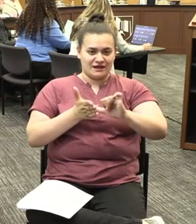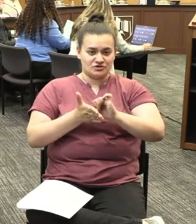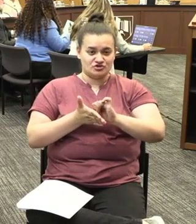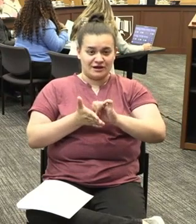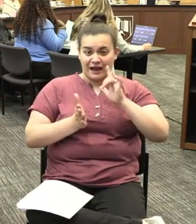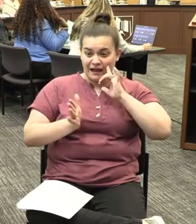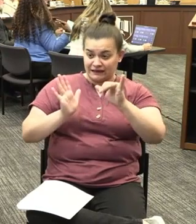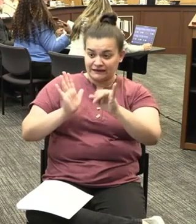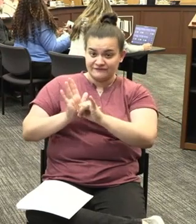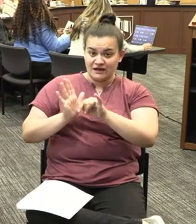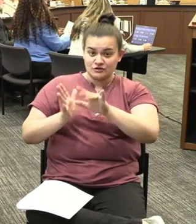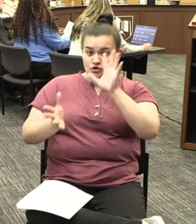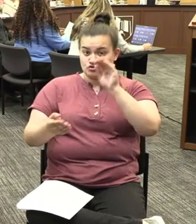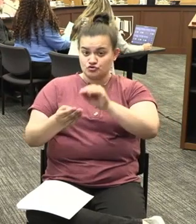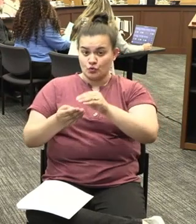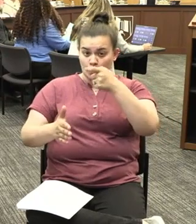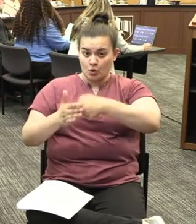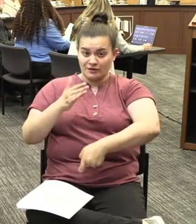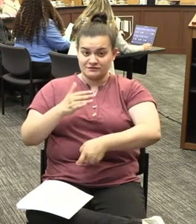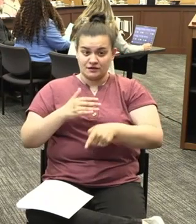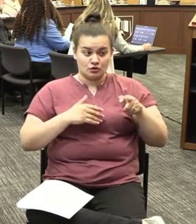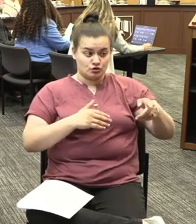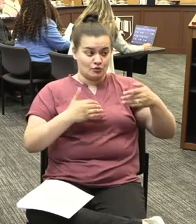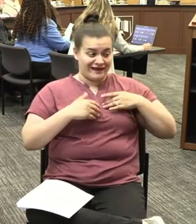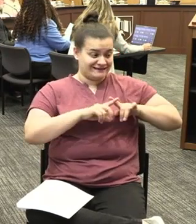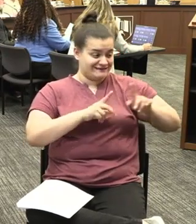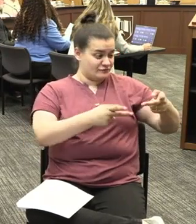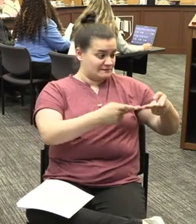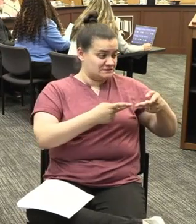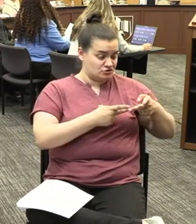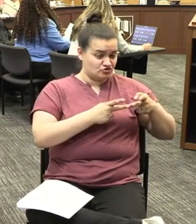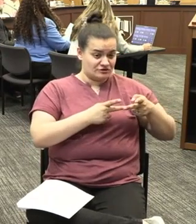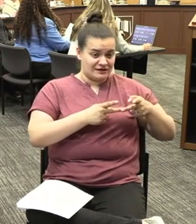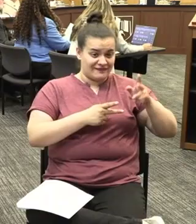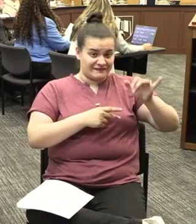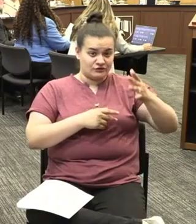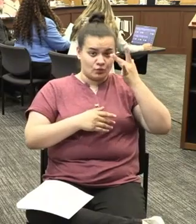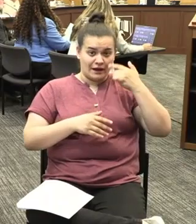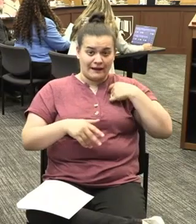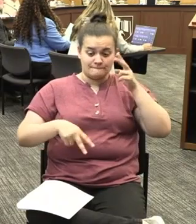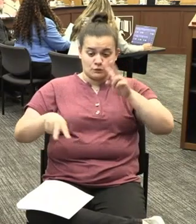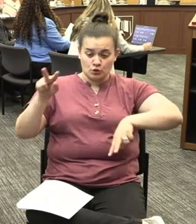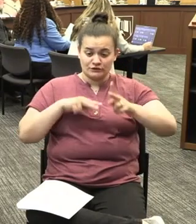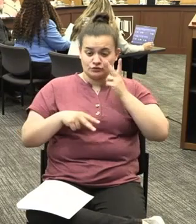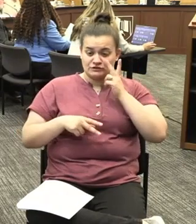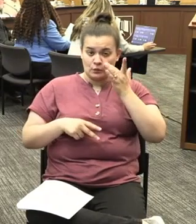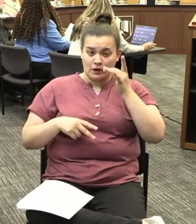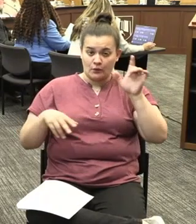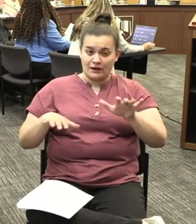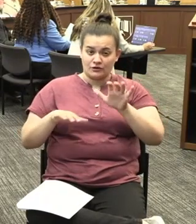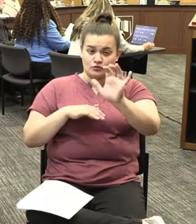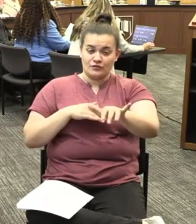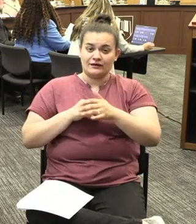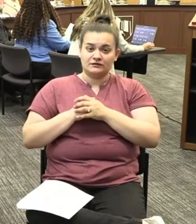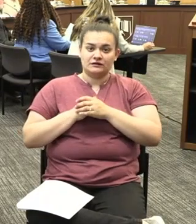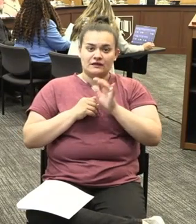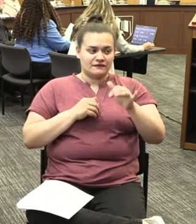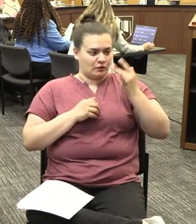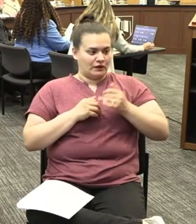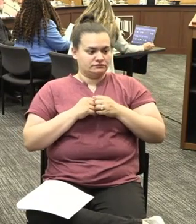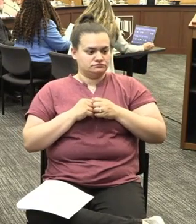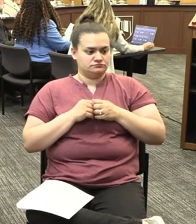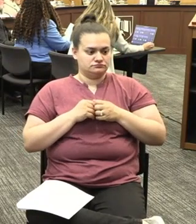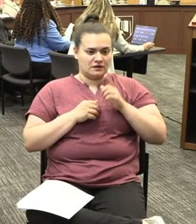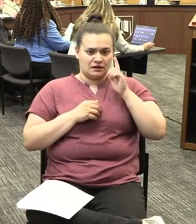identify as total cost. Yeah. And you had a different position Yeah. on it. That's why I'm looking to see why we had to do that. And that's why Yeah. I thought